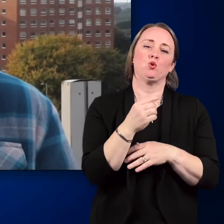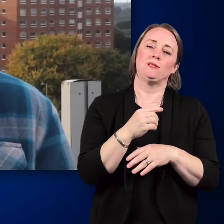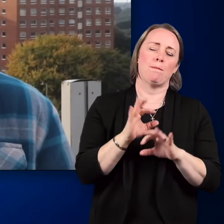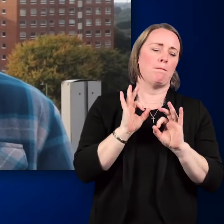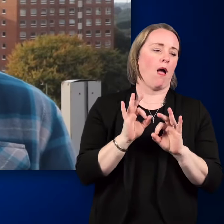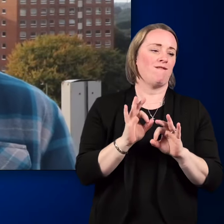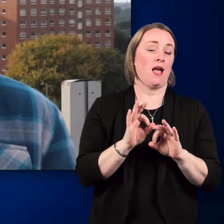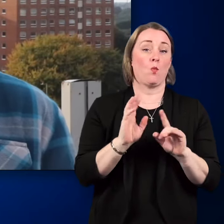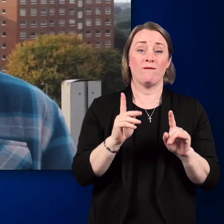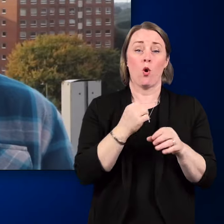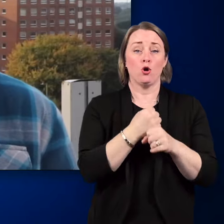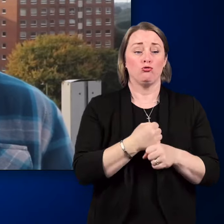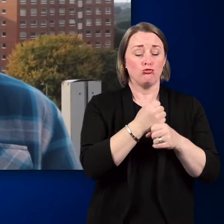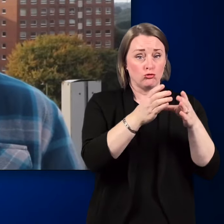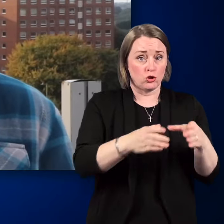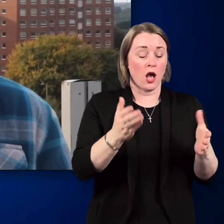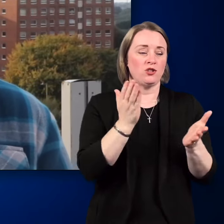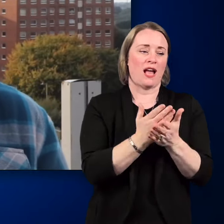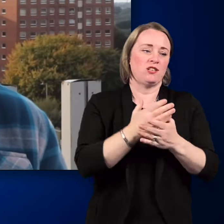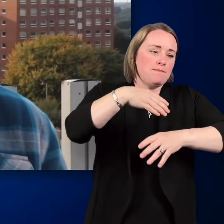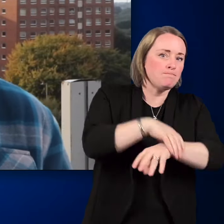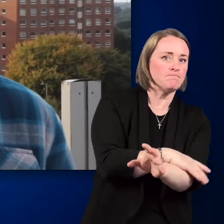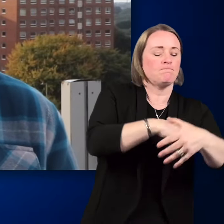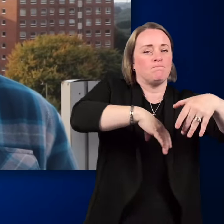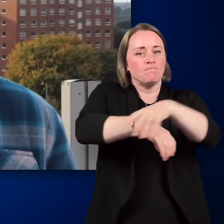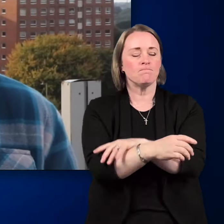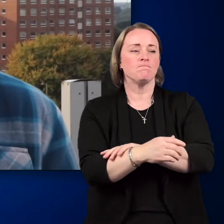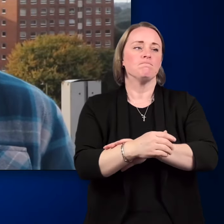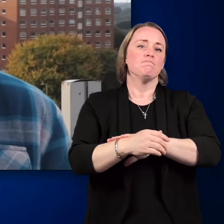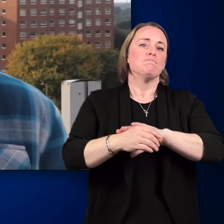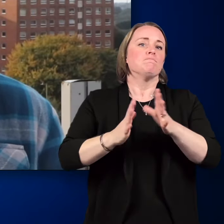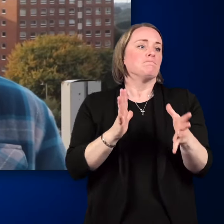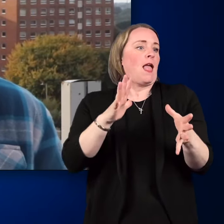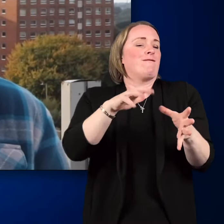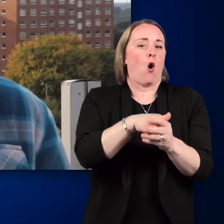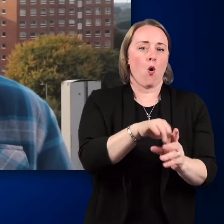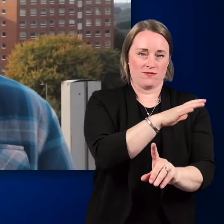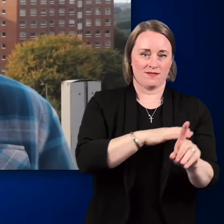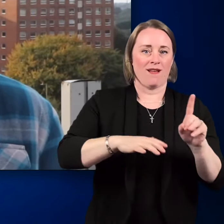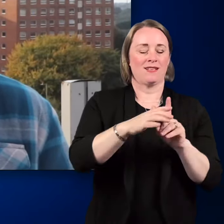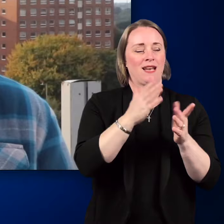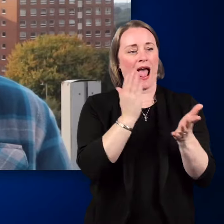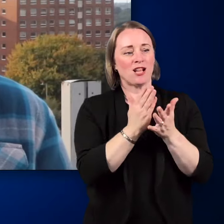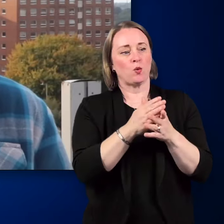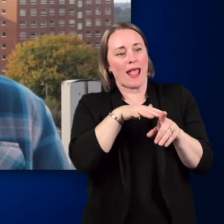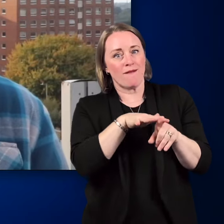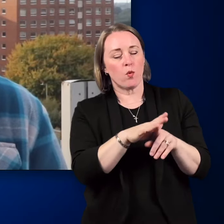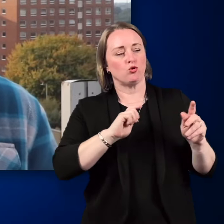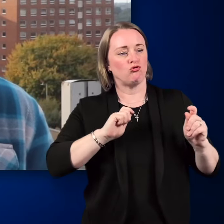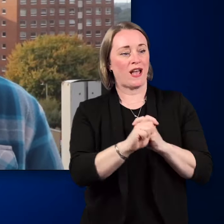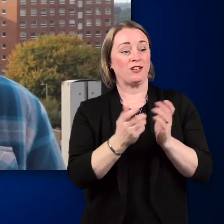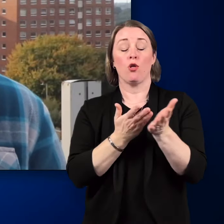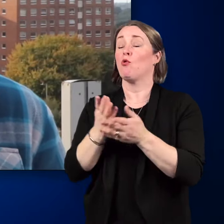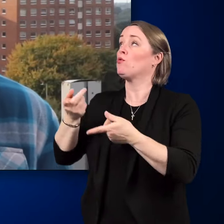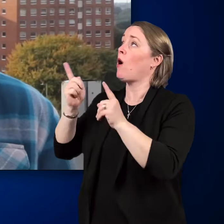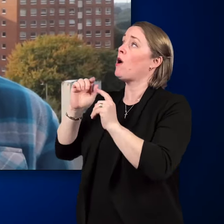the church to step up and step out and to bring about, by God's